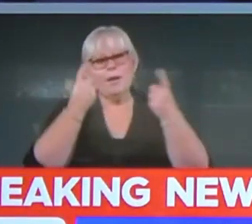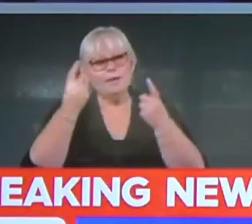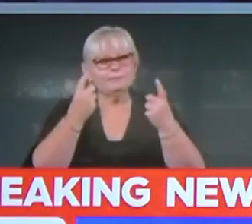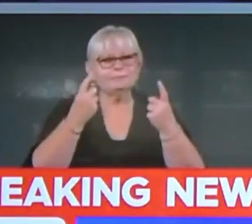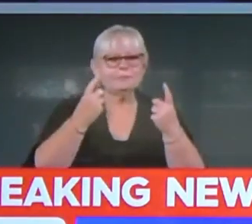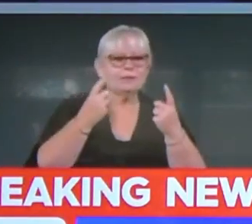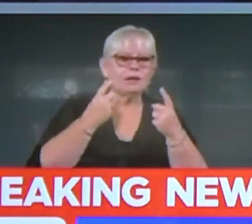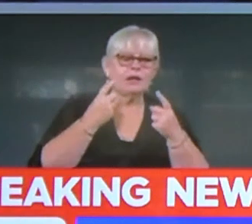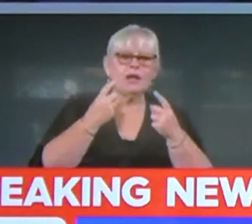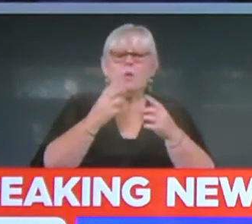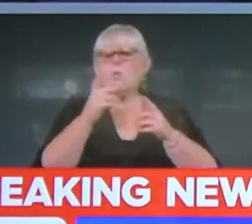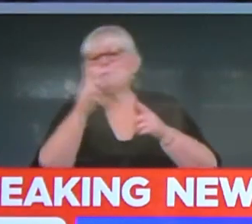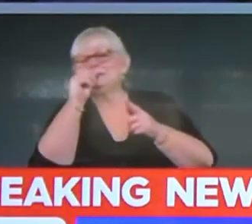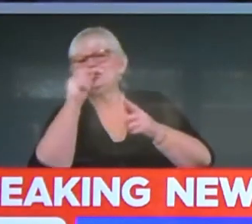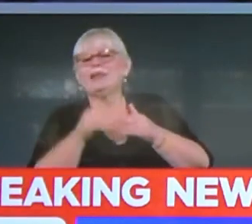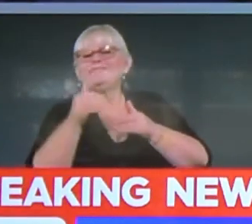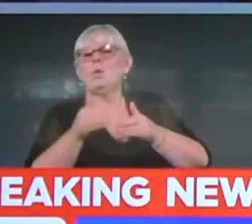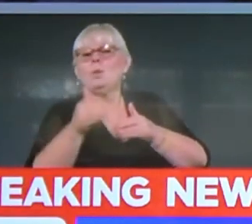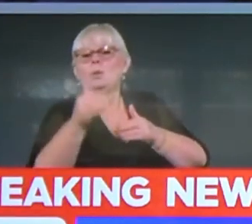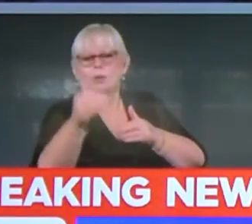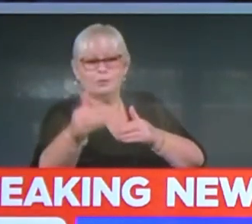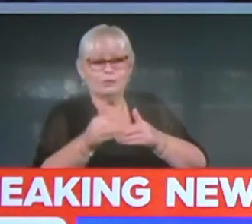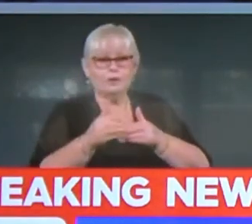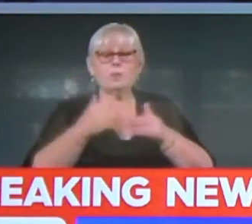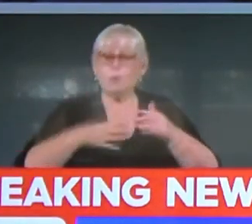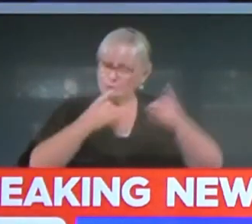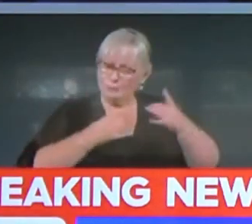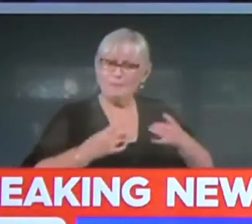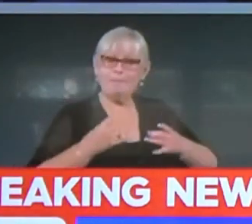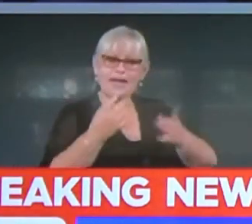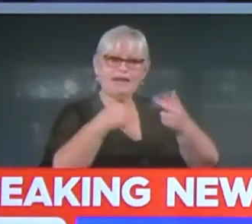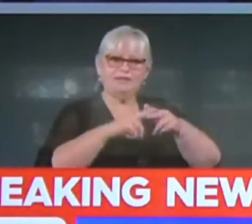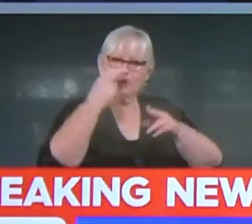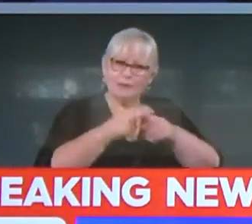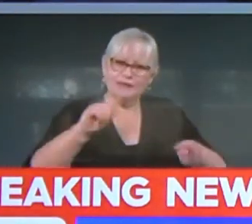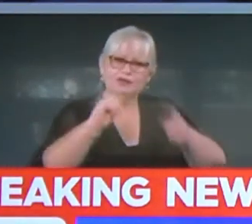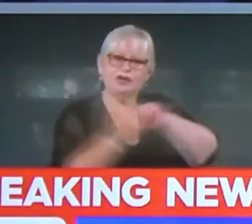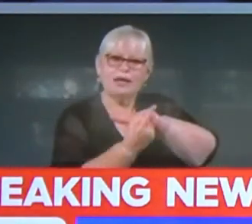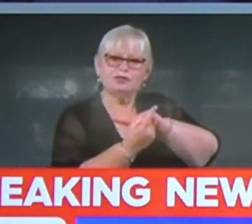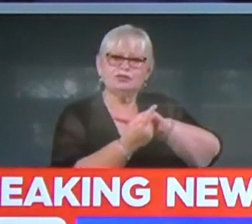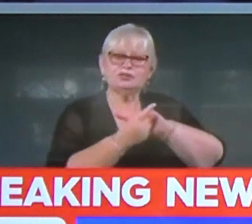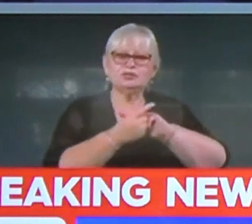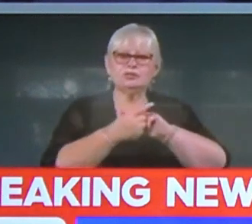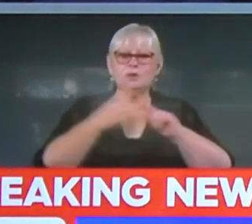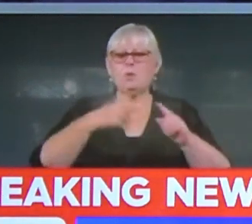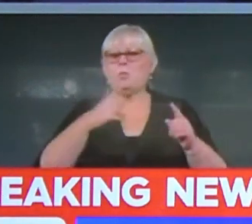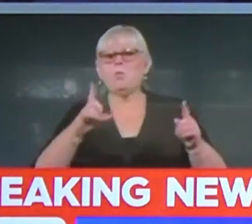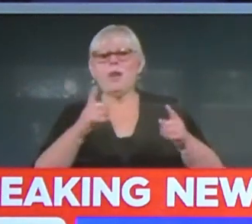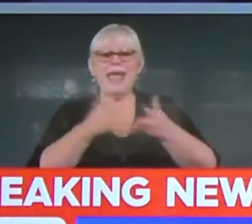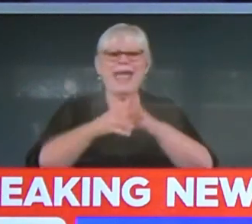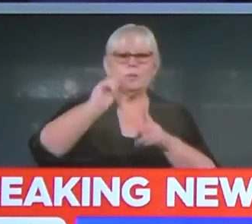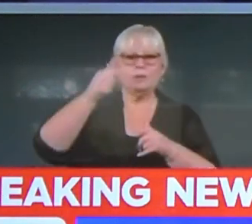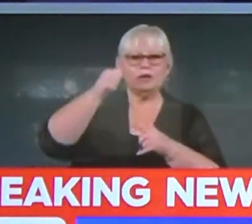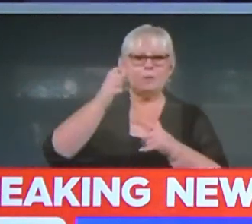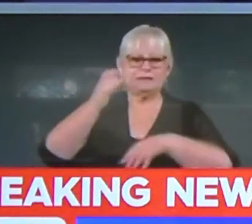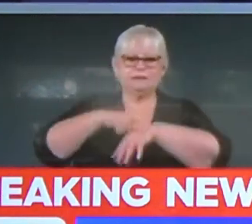possible measures down the track. So we're well prepared should we have to move to that stage and the thresholds that would be necessary to move to those